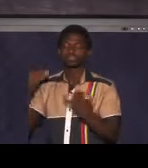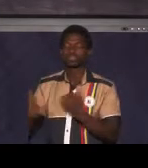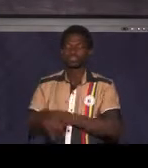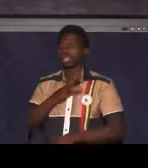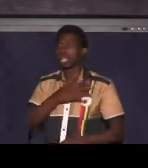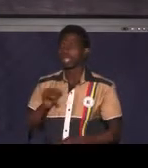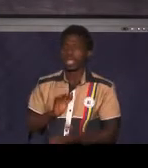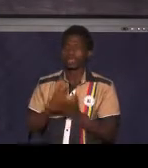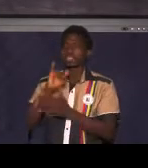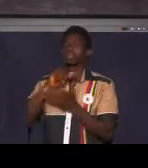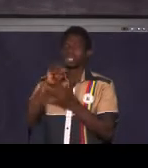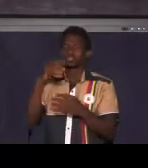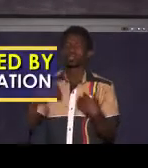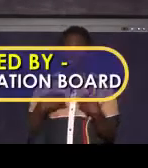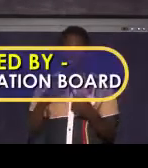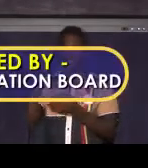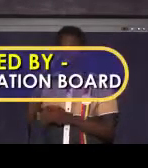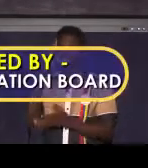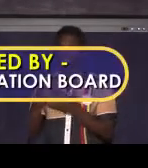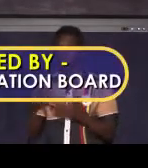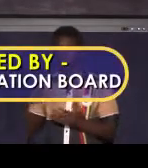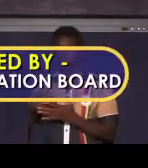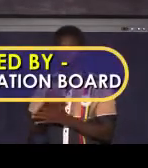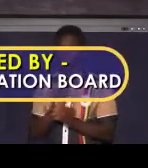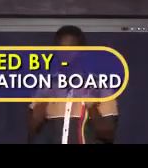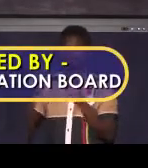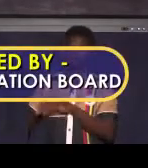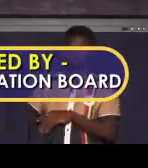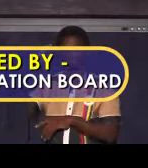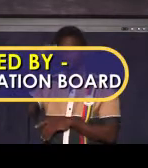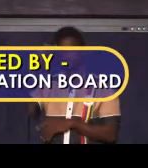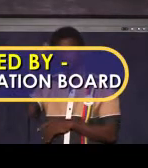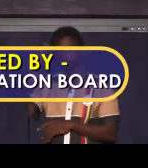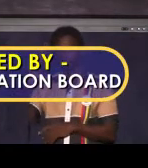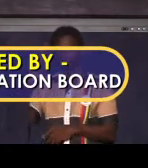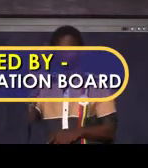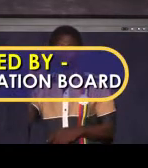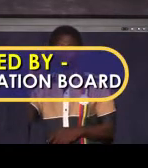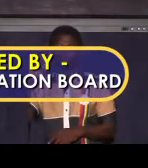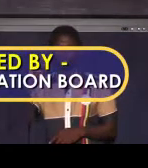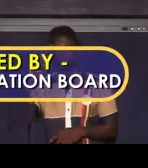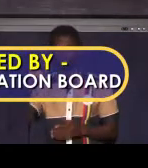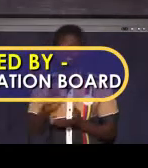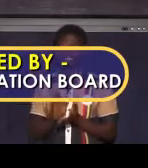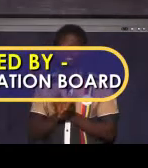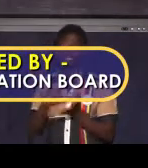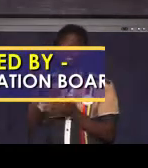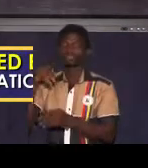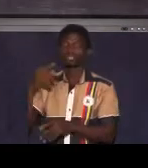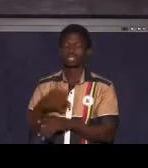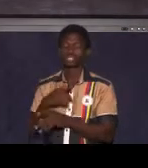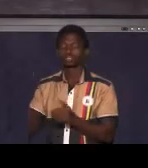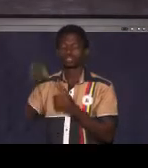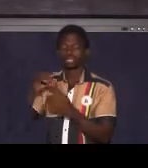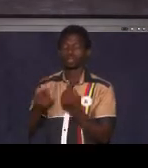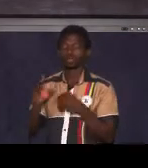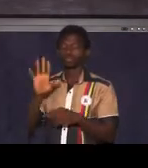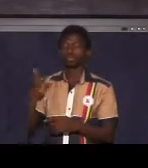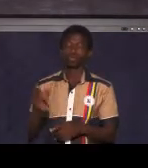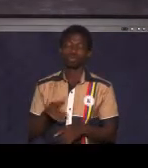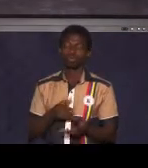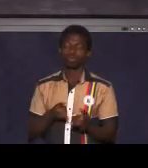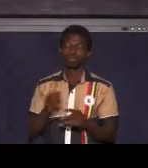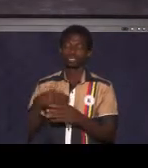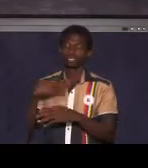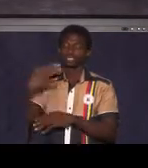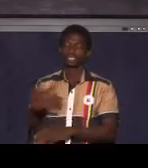for today. I believe that you have learned something new. I will now hand you over to Uncle Popo for the general studies lesson. Till I come your